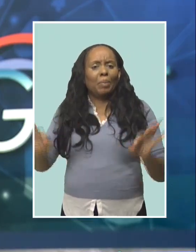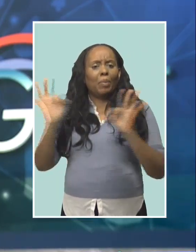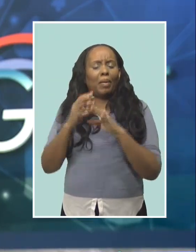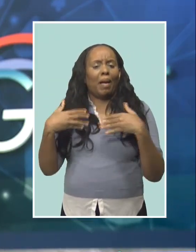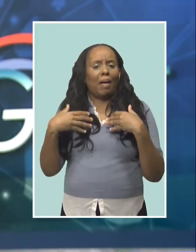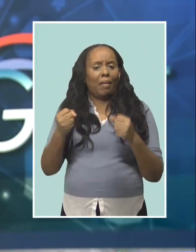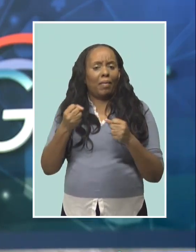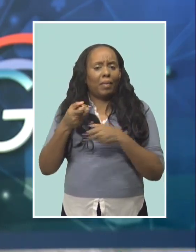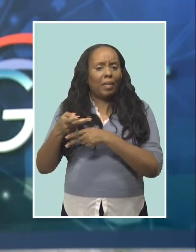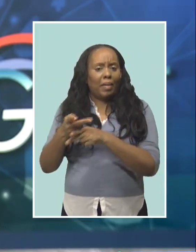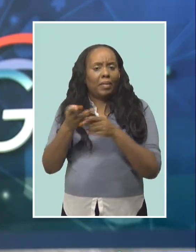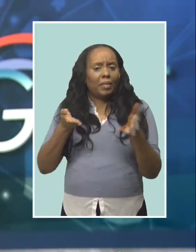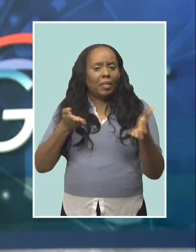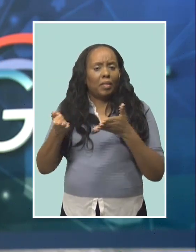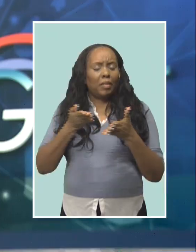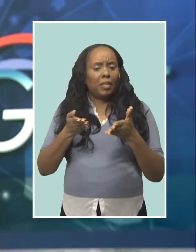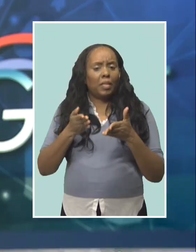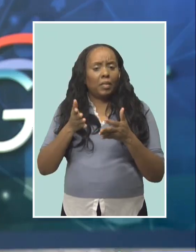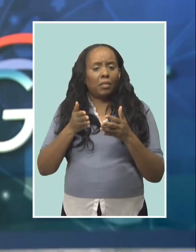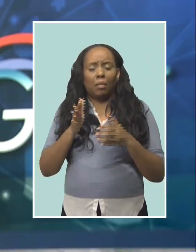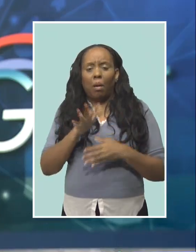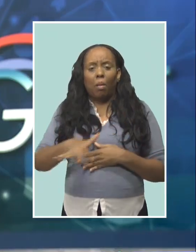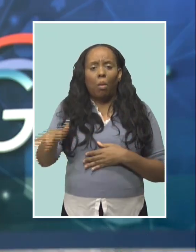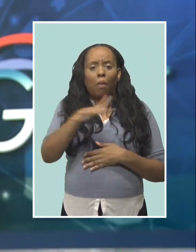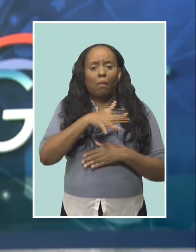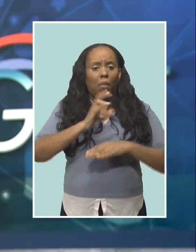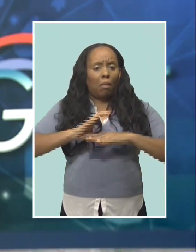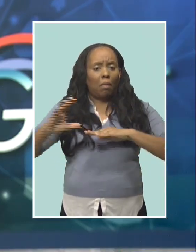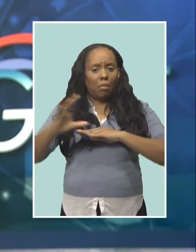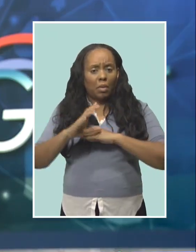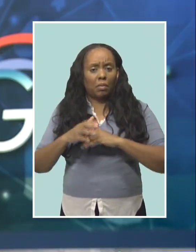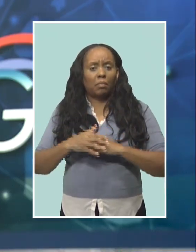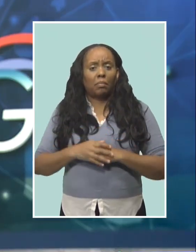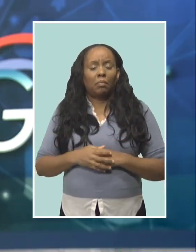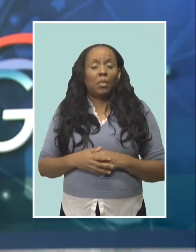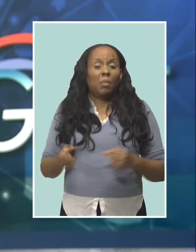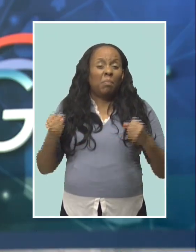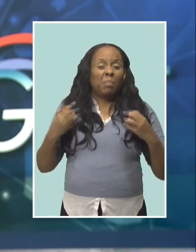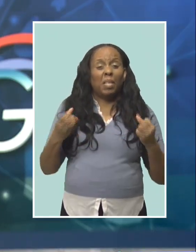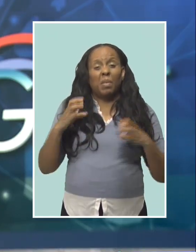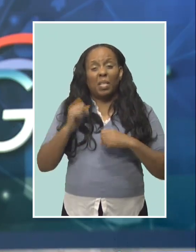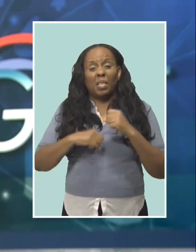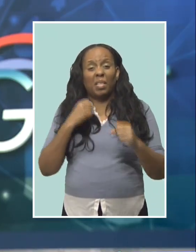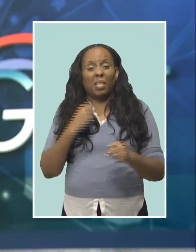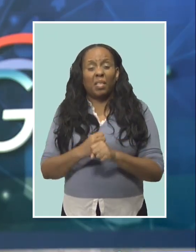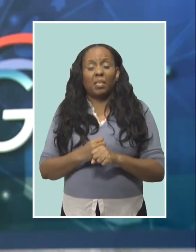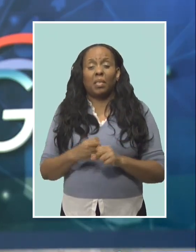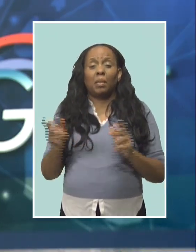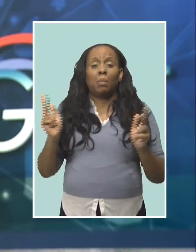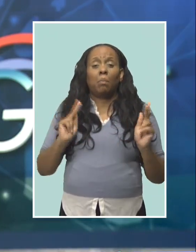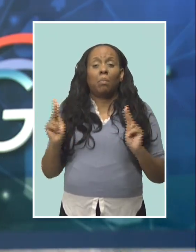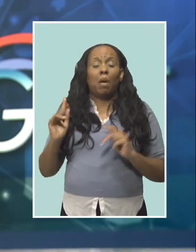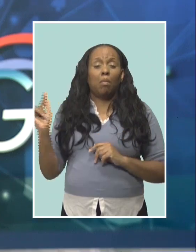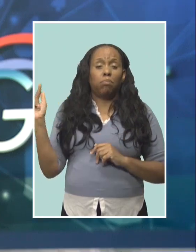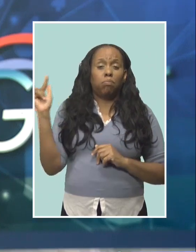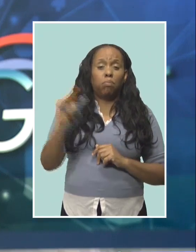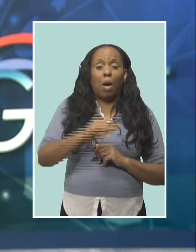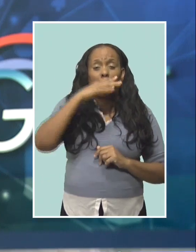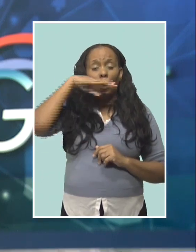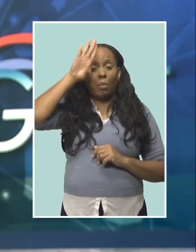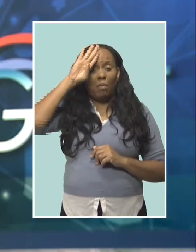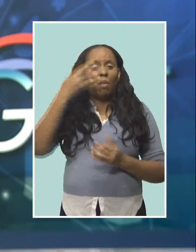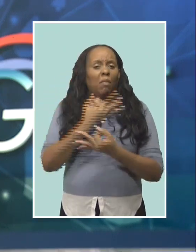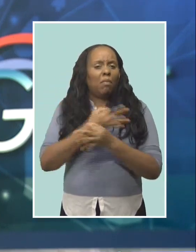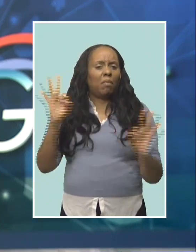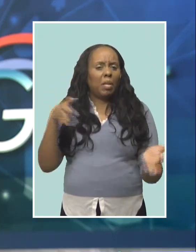Caribbean. He says for many years, thousands from across the region have traveled to Cuba for free medical attention, especially in the